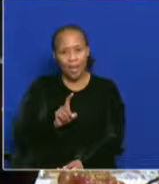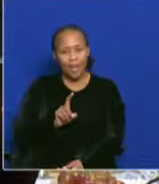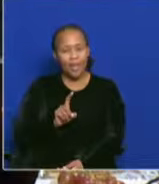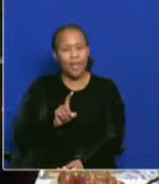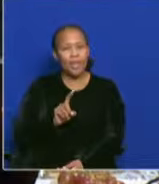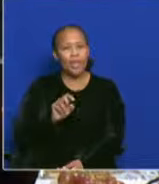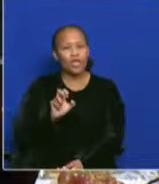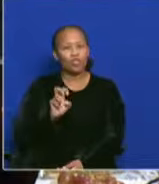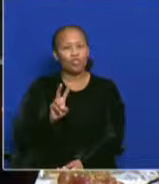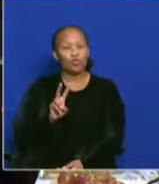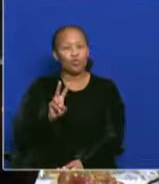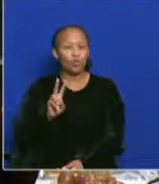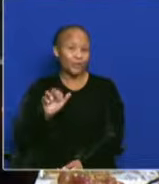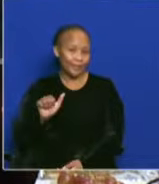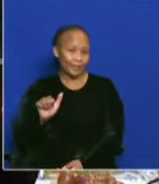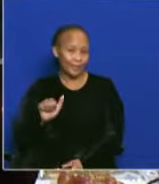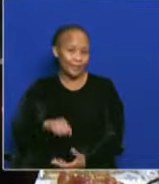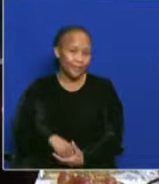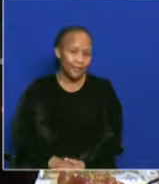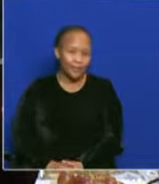6126.